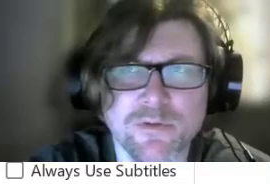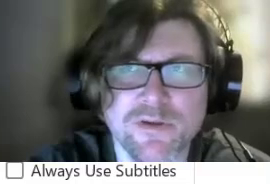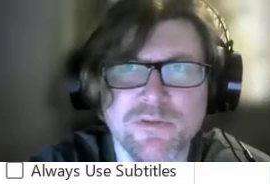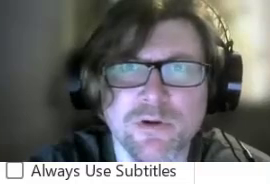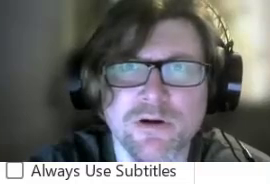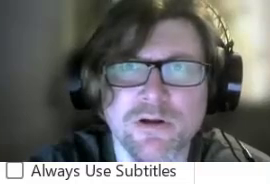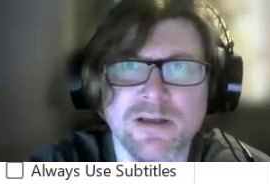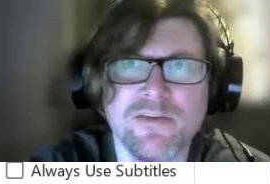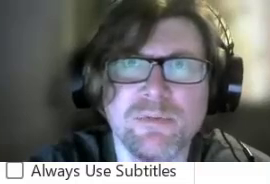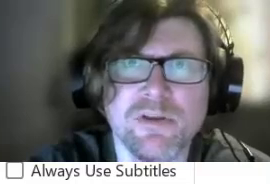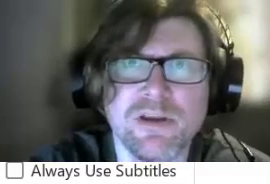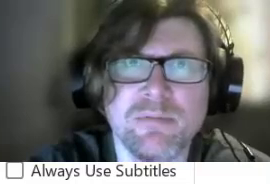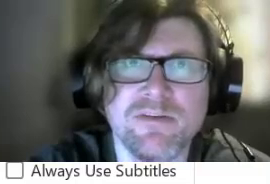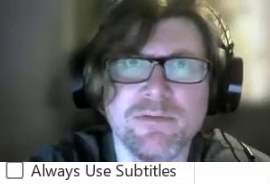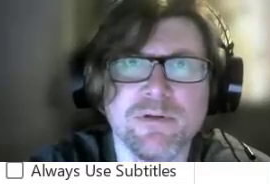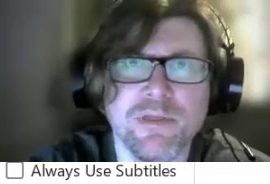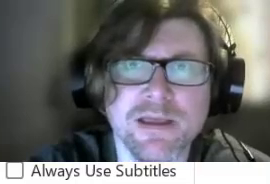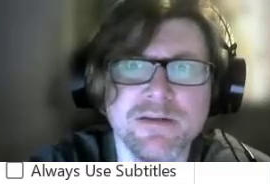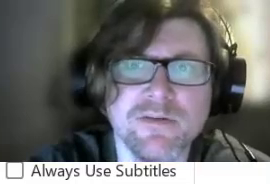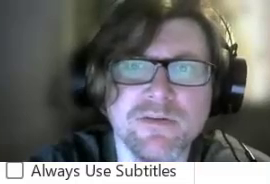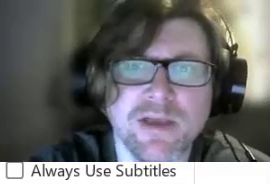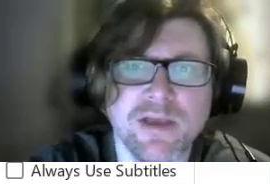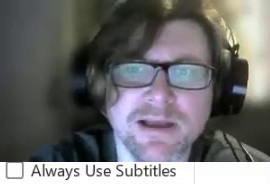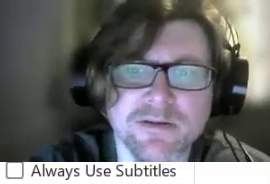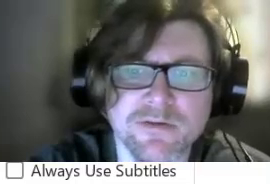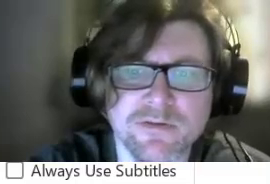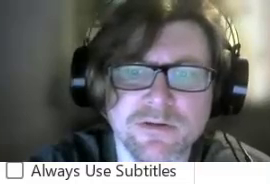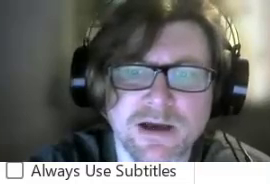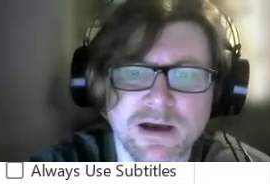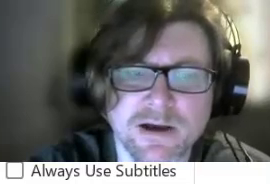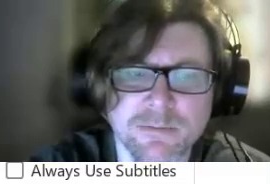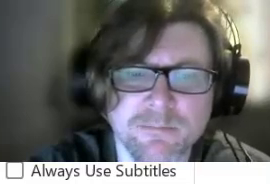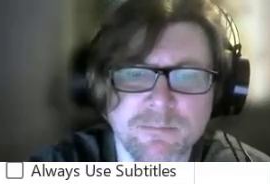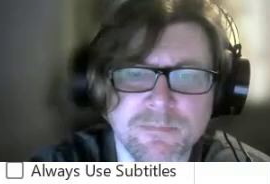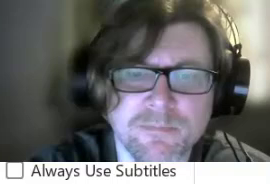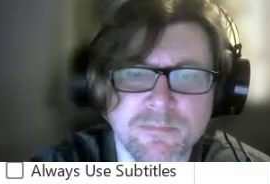of those things where accessibility means different things. And